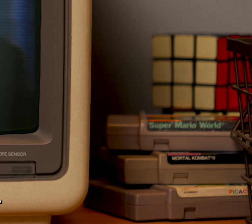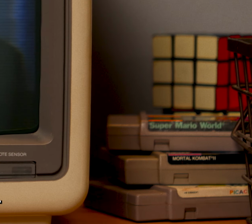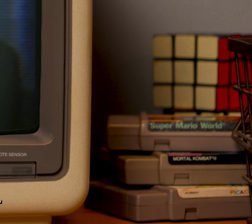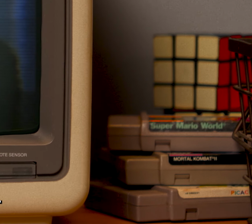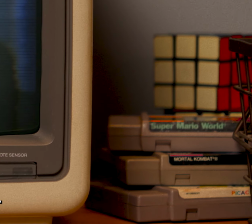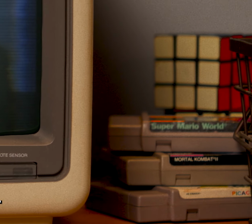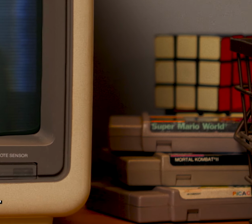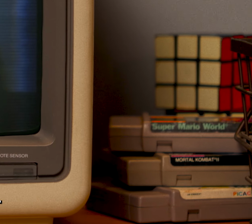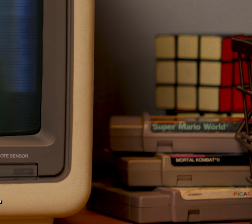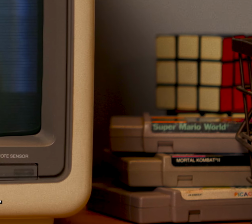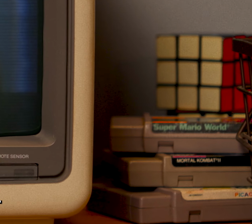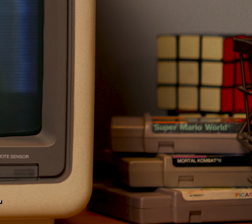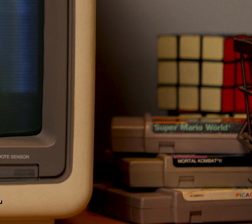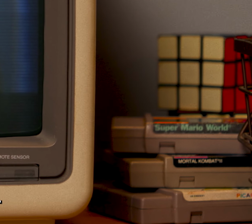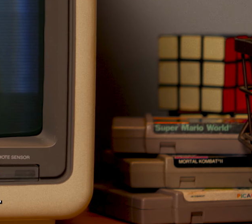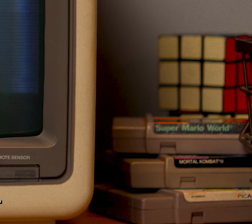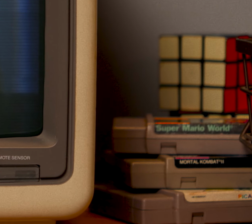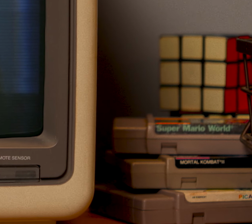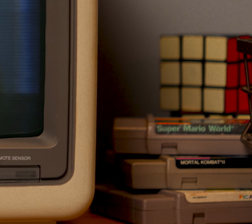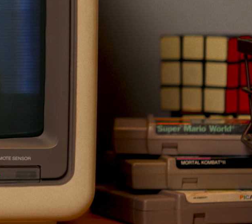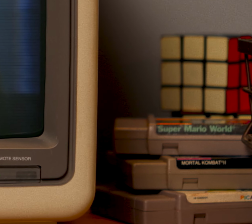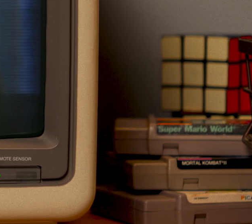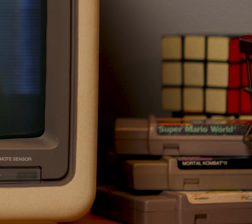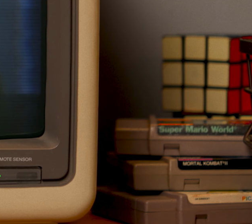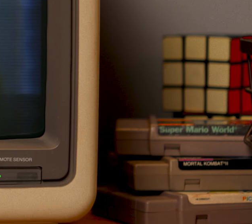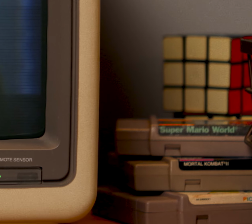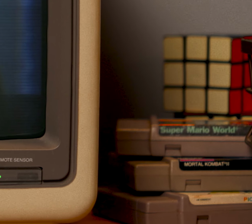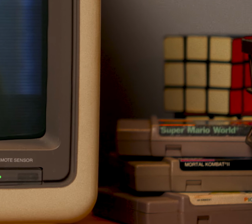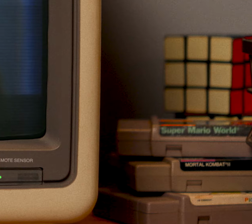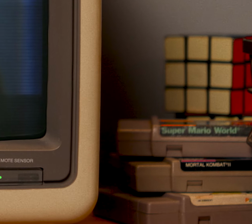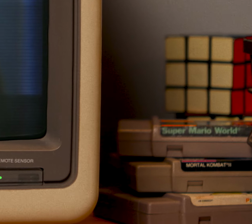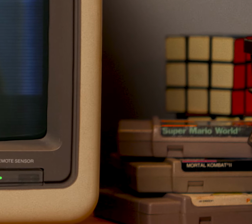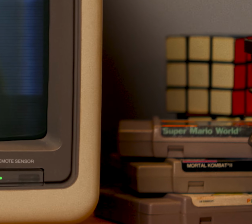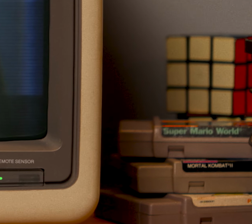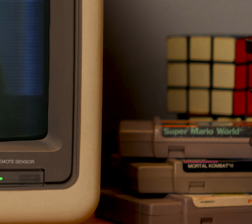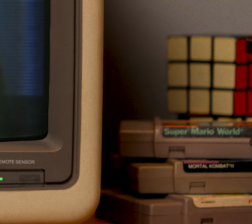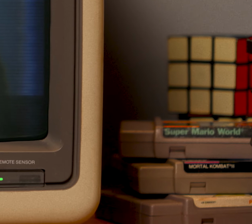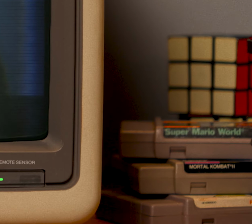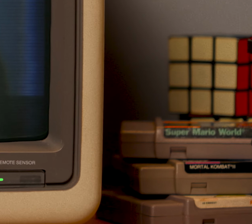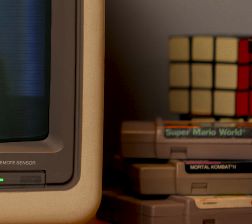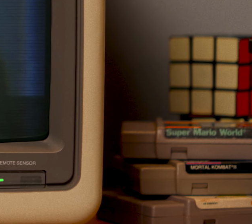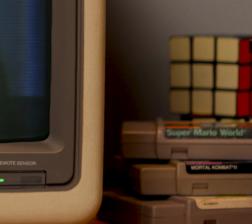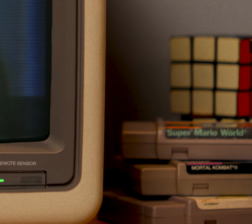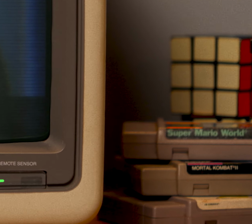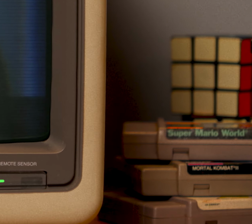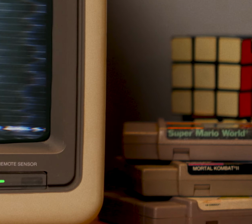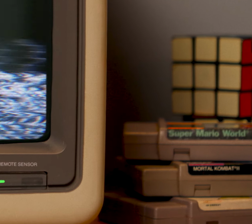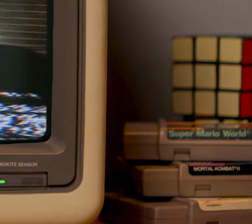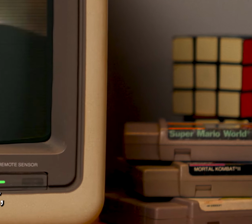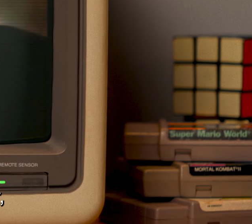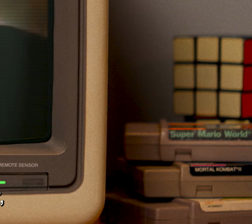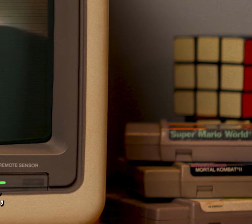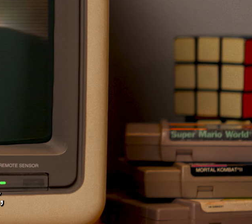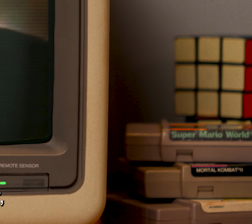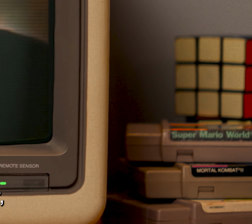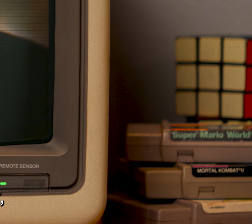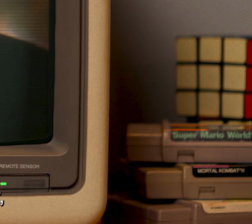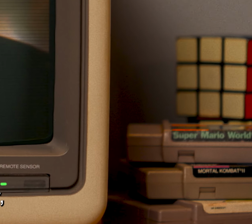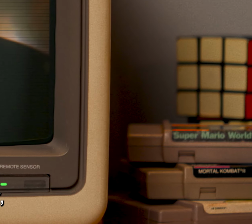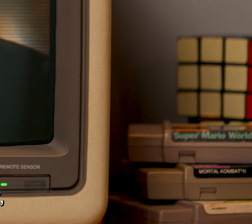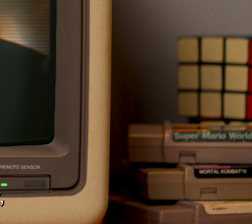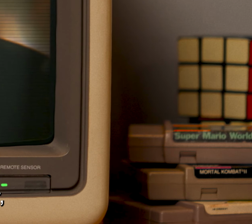For that is merely the illusion of peace. The reality is that we must find peace through strength. Every